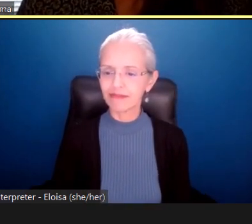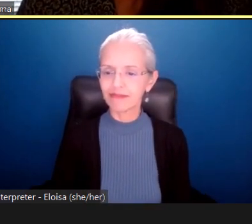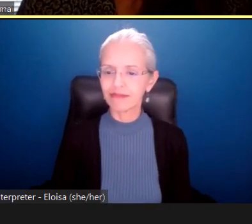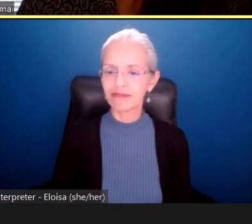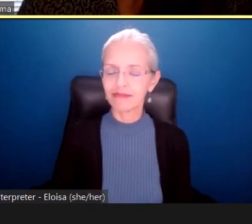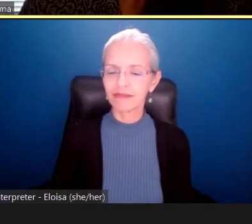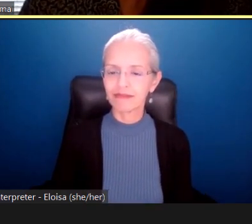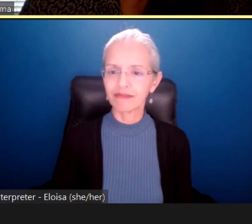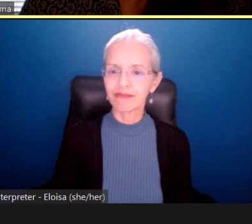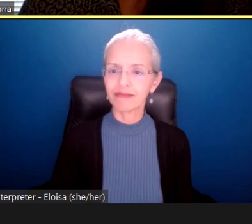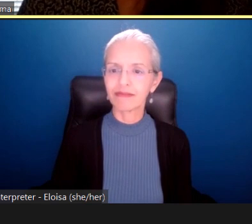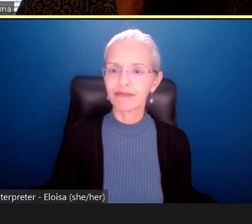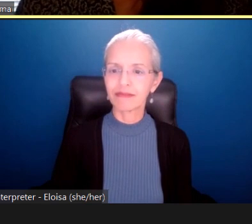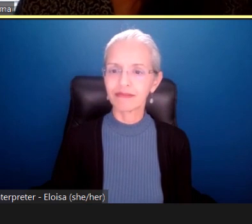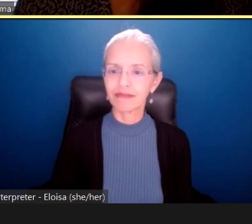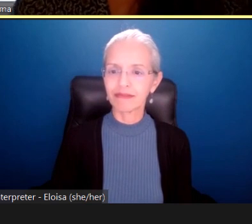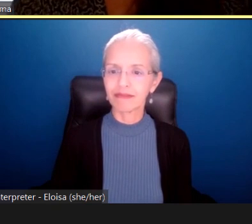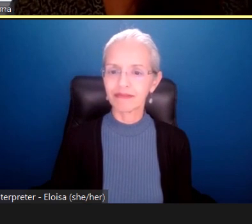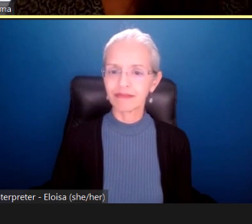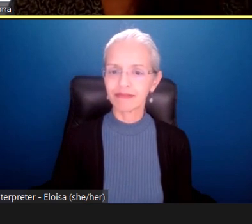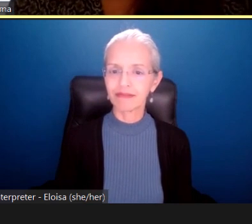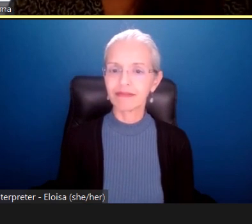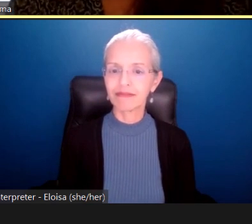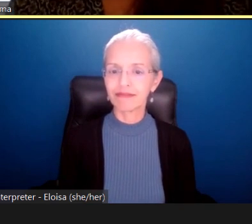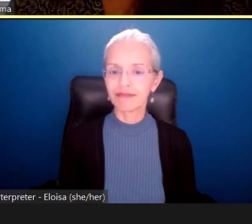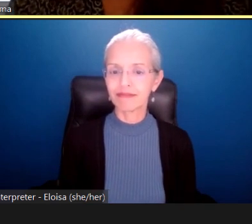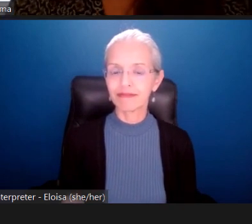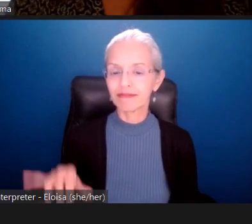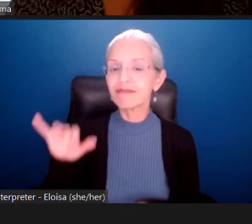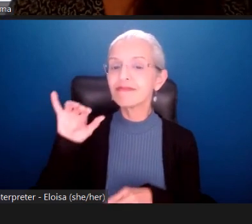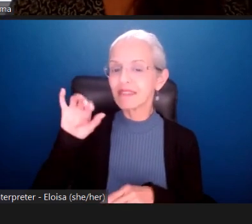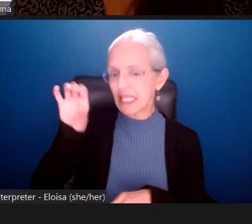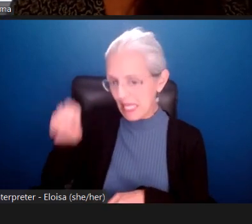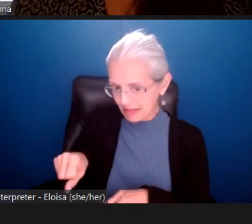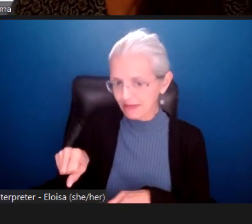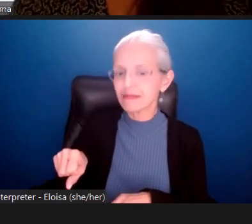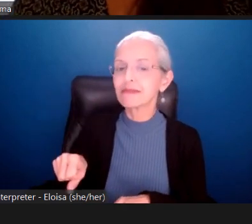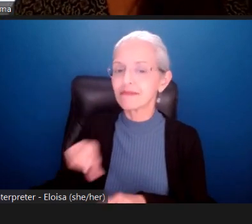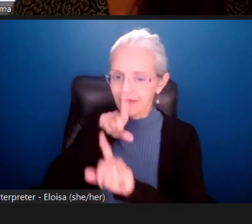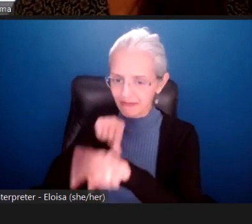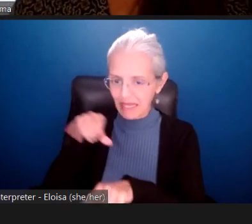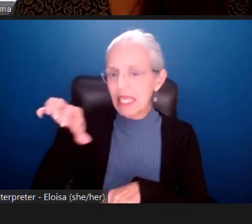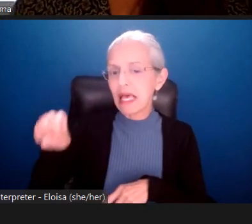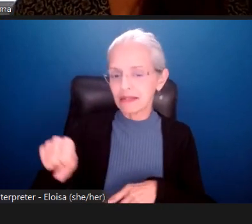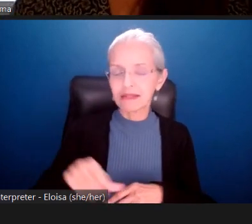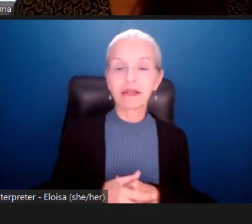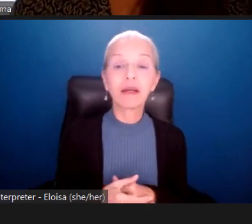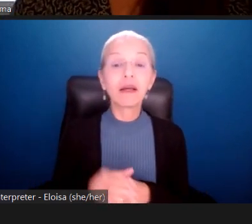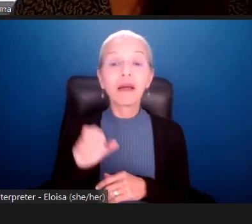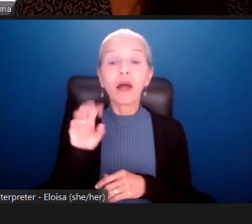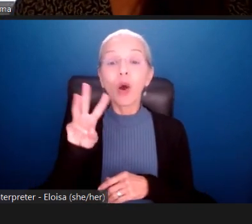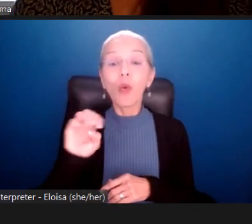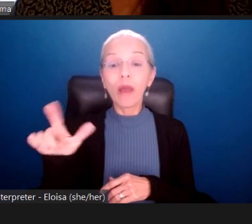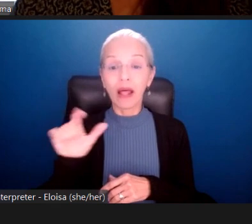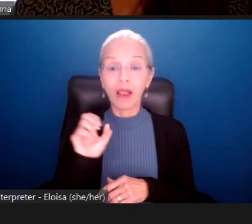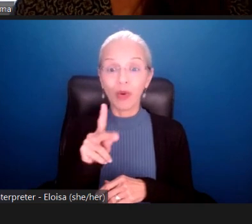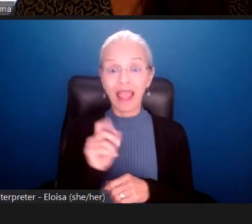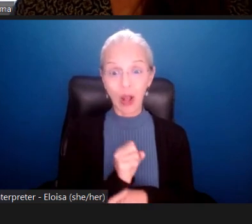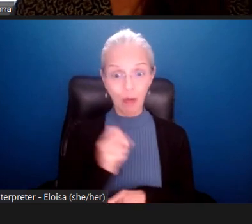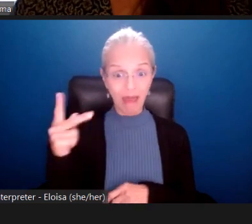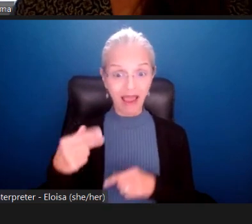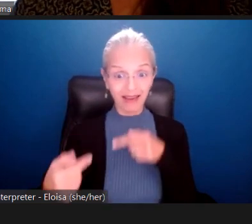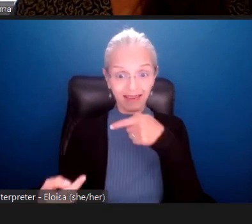That's what I'm saying here. Yes. Yes. Okay. So returning to the question